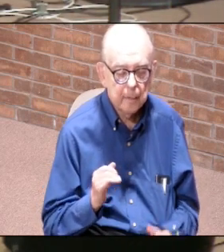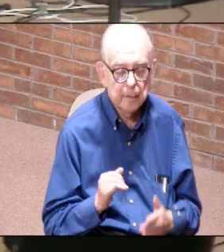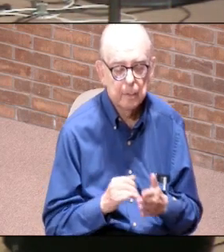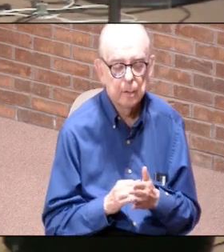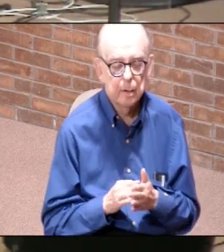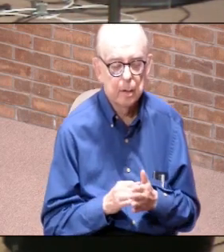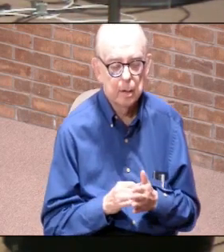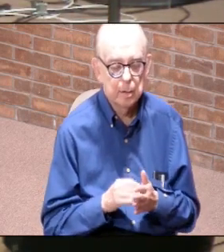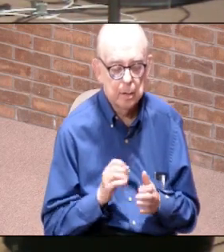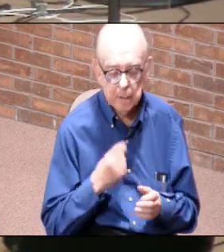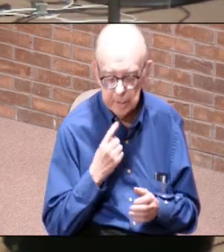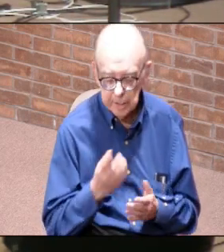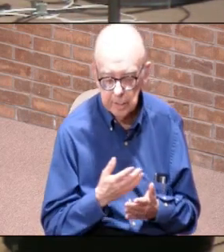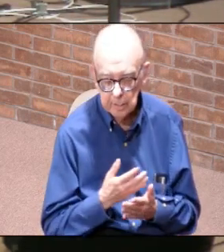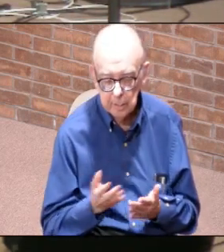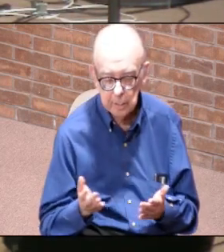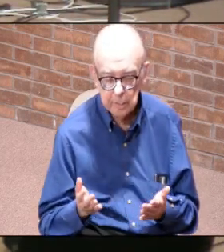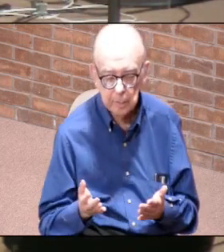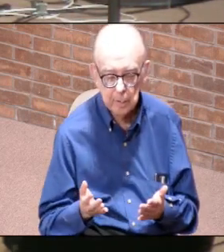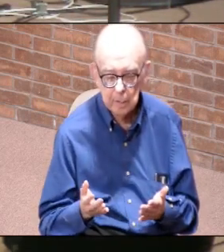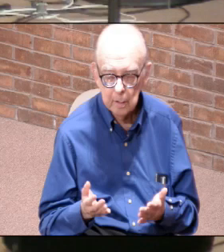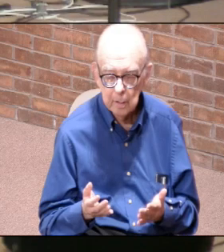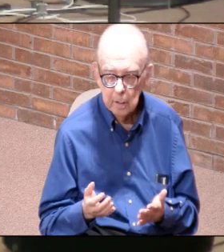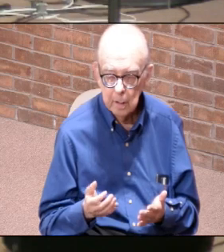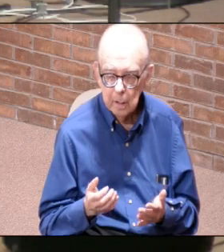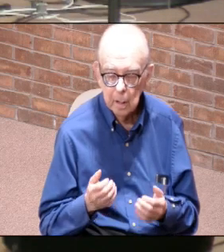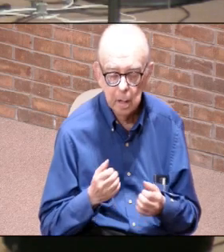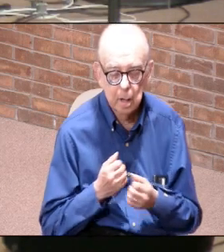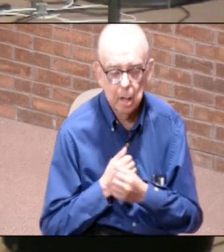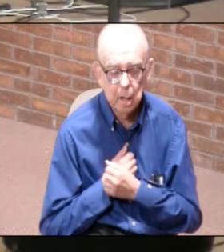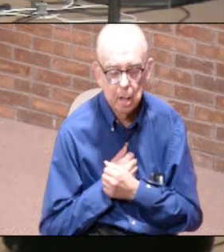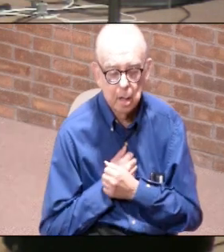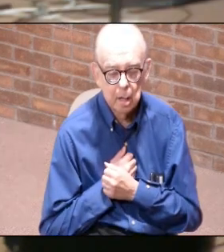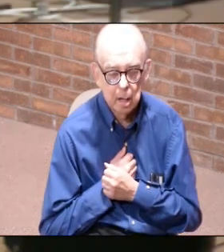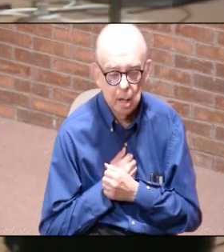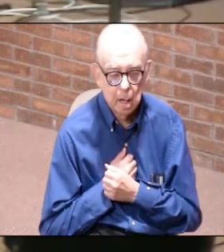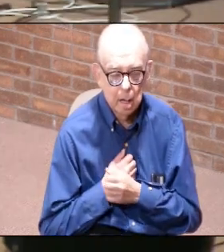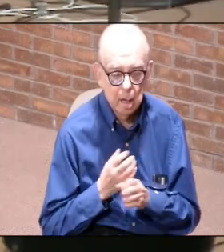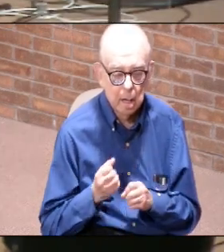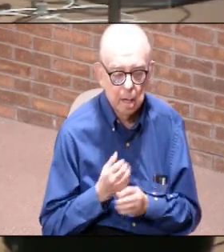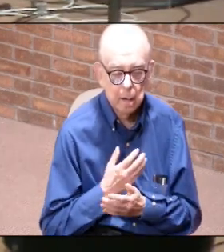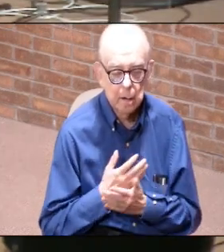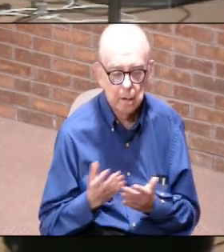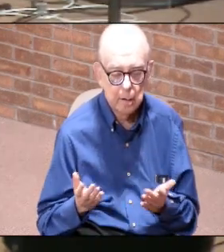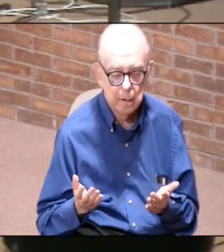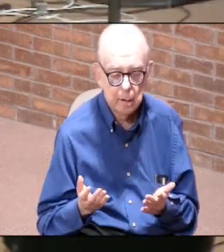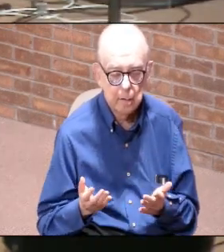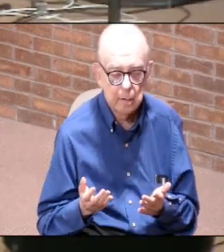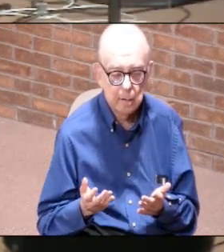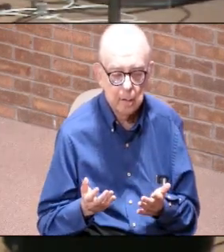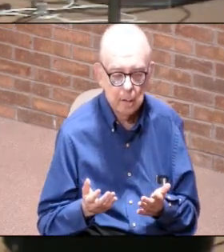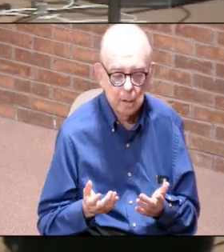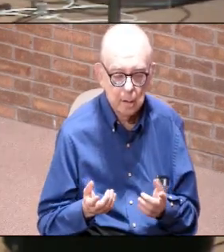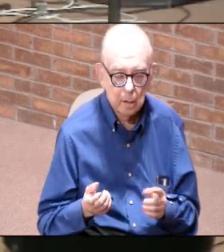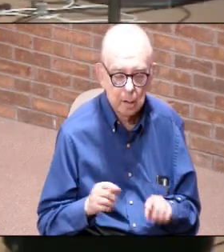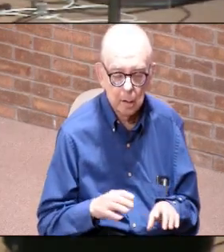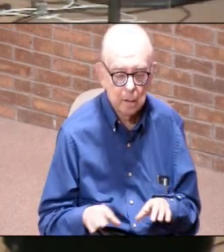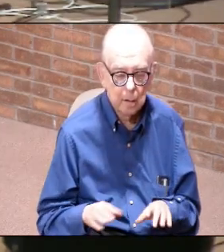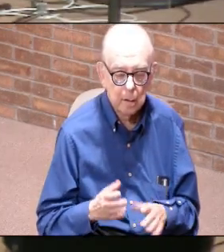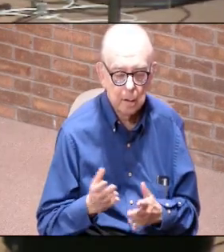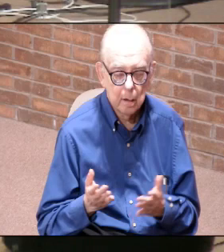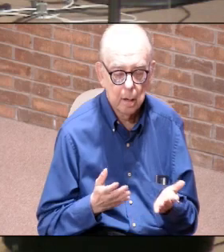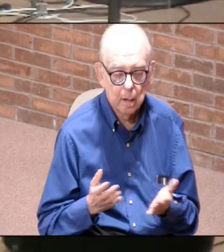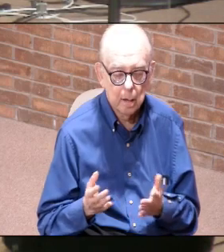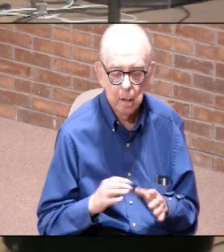that. Can I say this to you? I love getting things for when I do the sermons. I